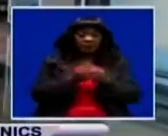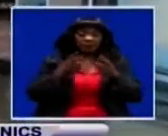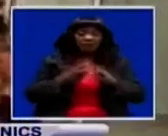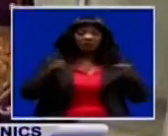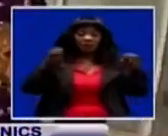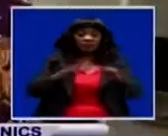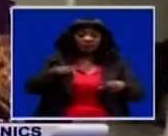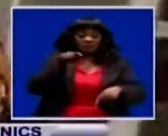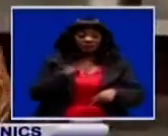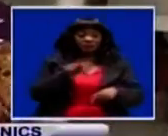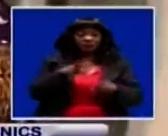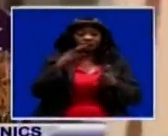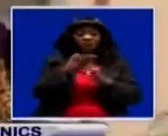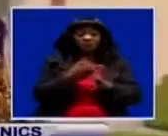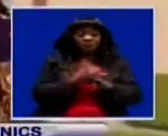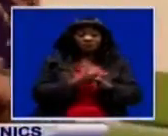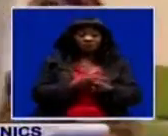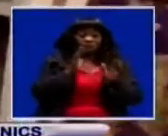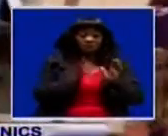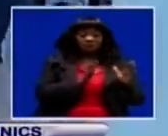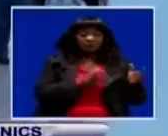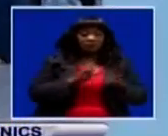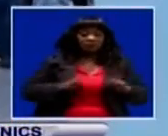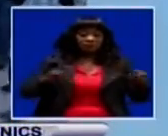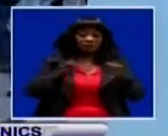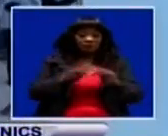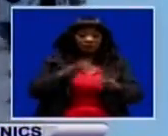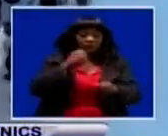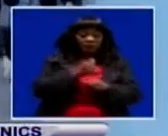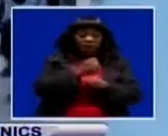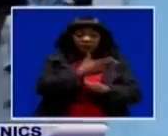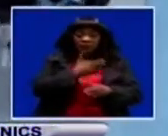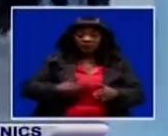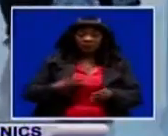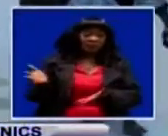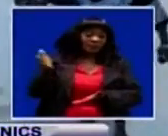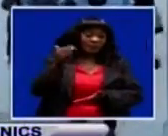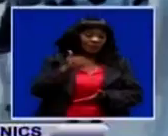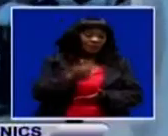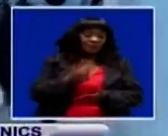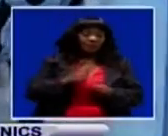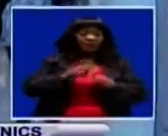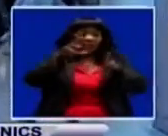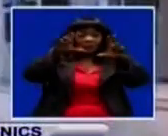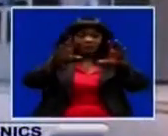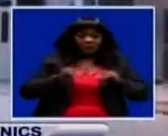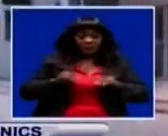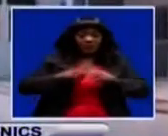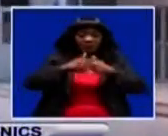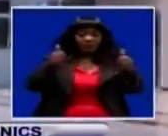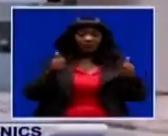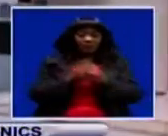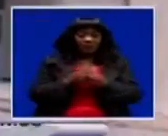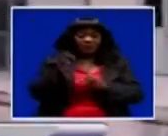month, and preparations for the conference have heightened, attracting the attention of the Accountant General Dr. Dick Sichembe to